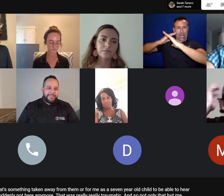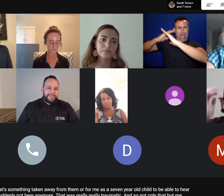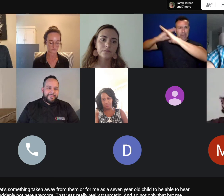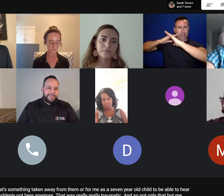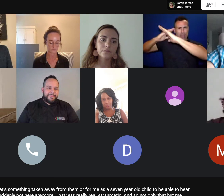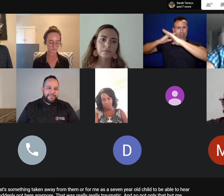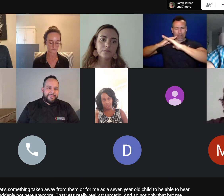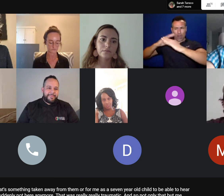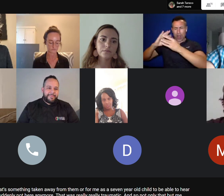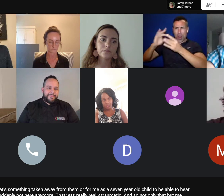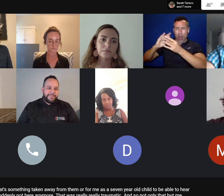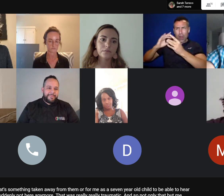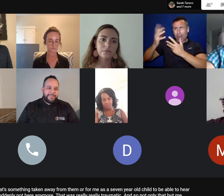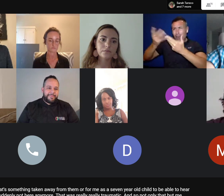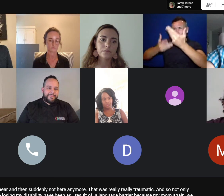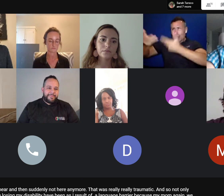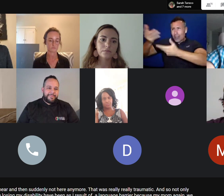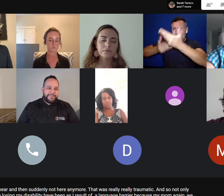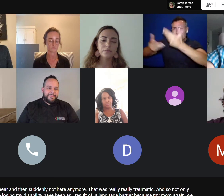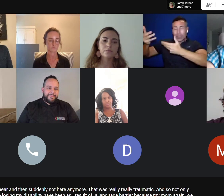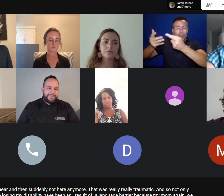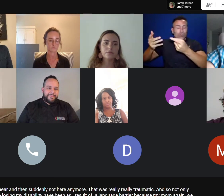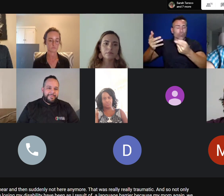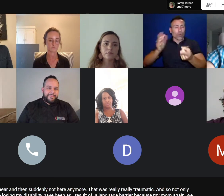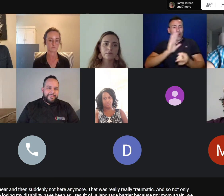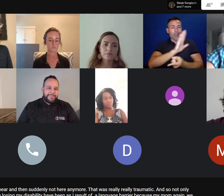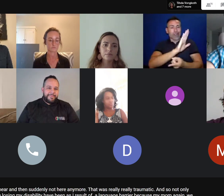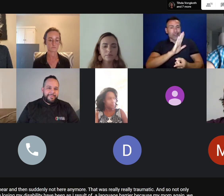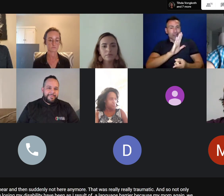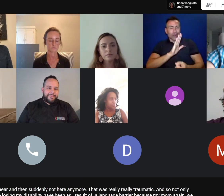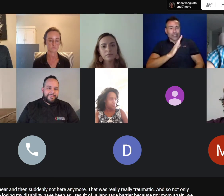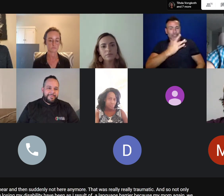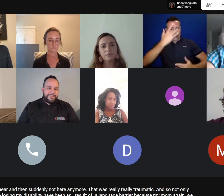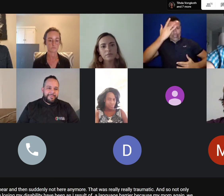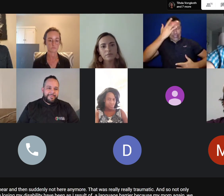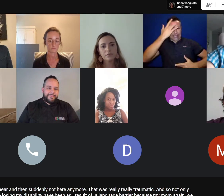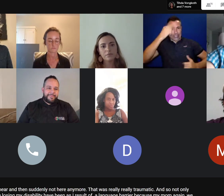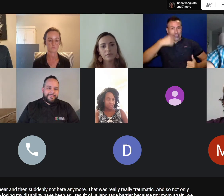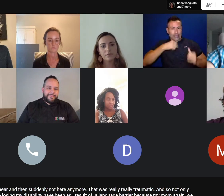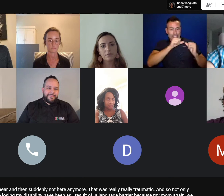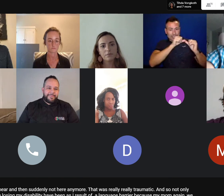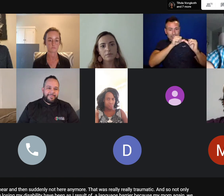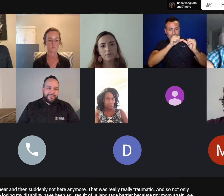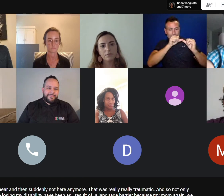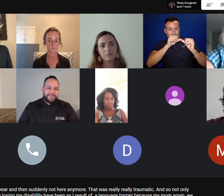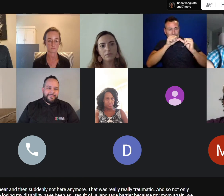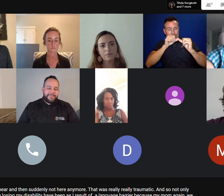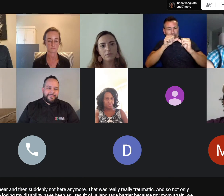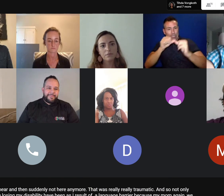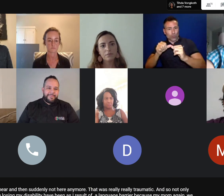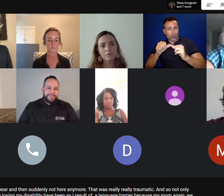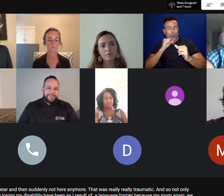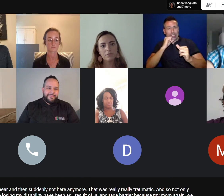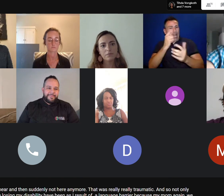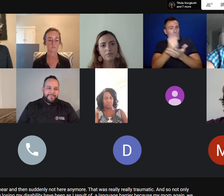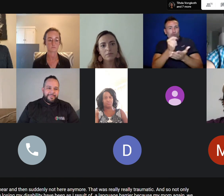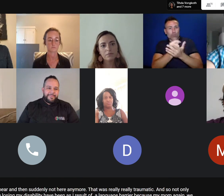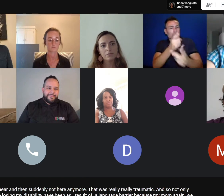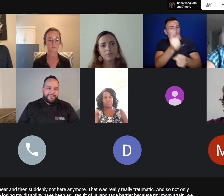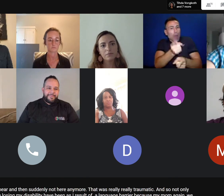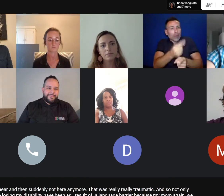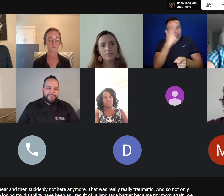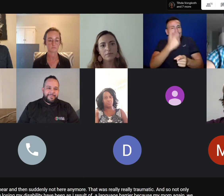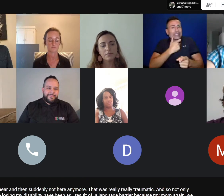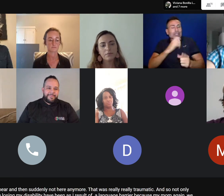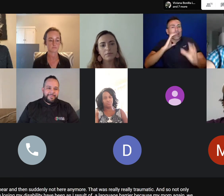made the disease progress to the point that I lost a sense. I lost my hearing. And